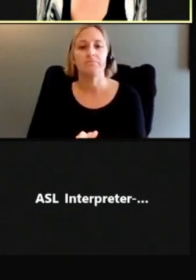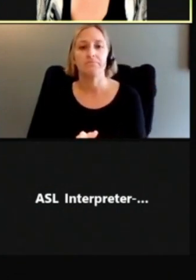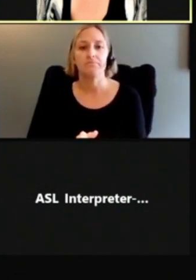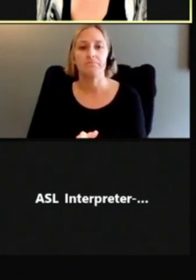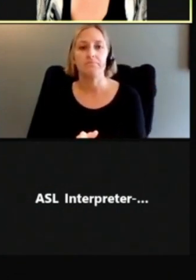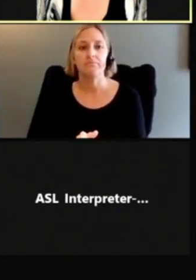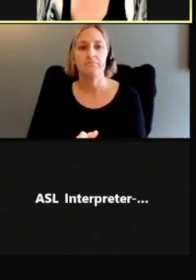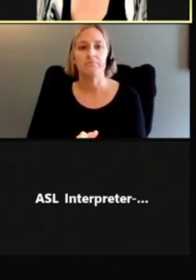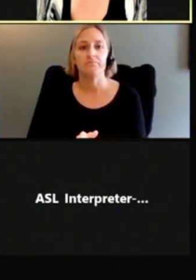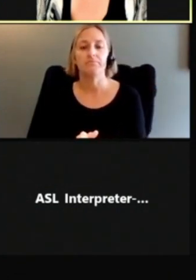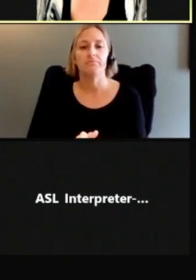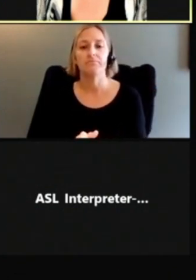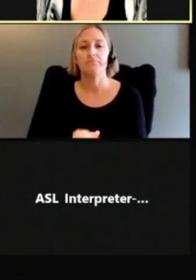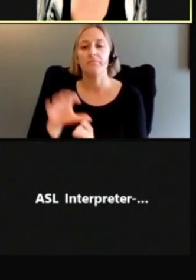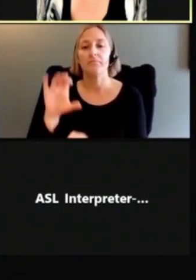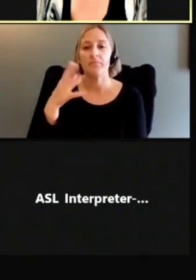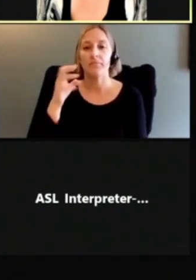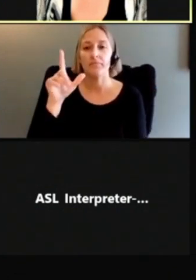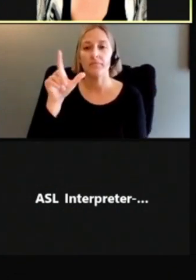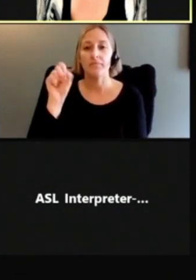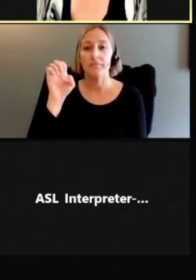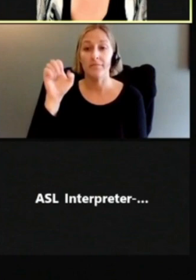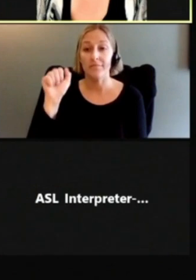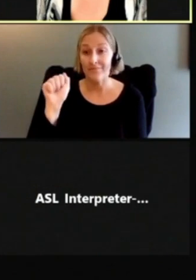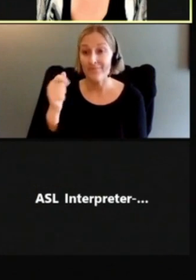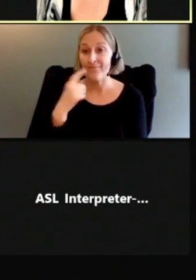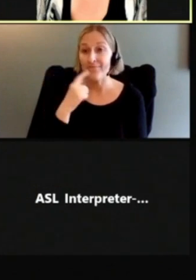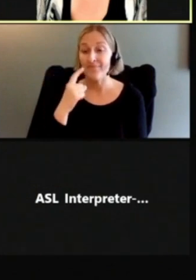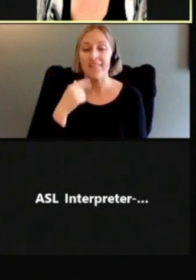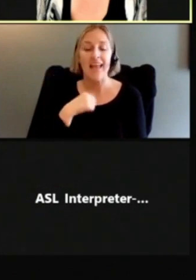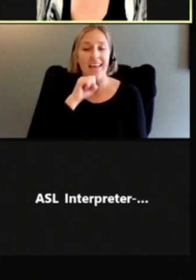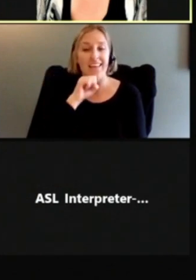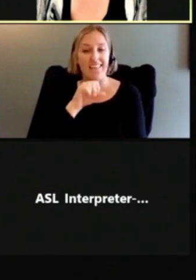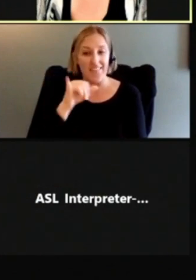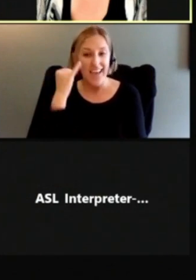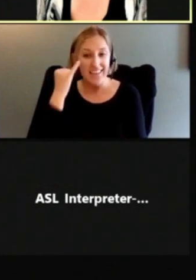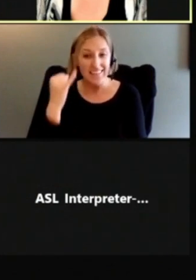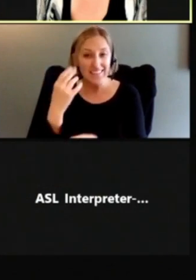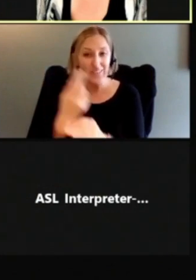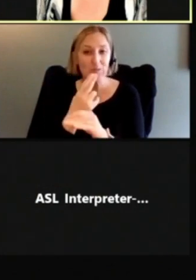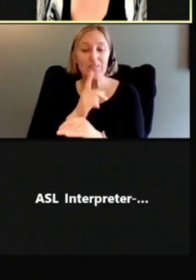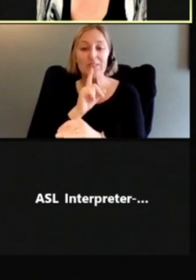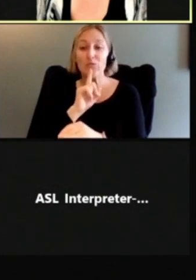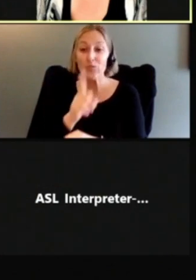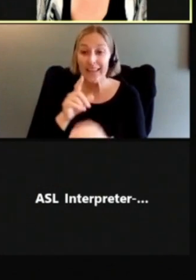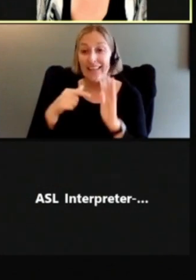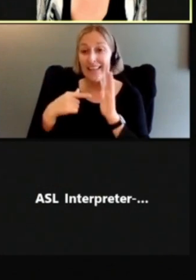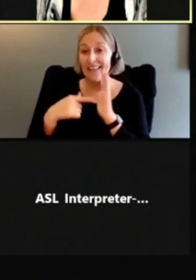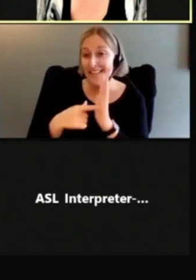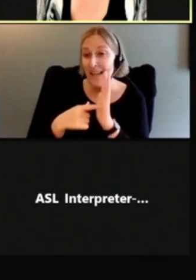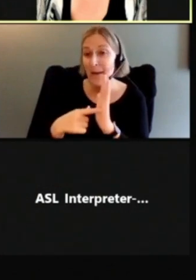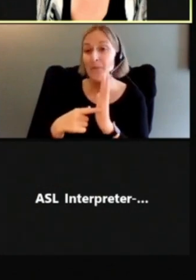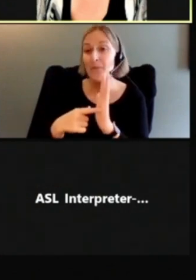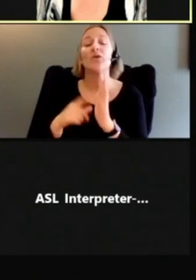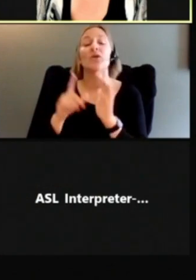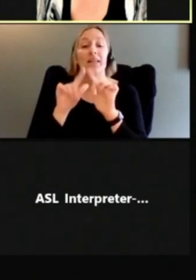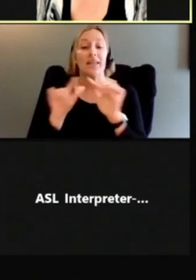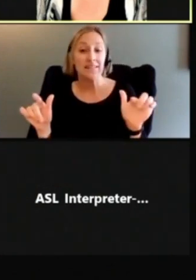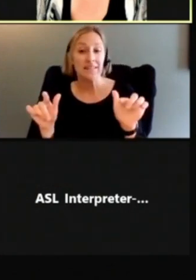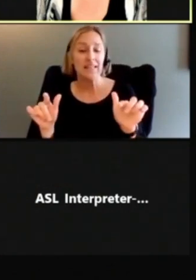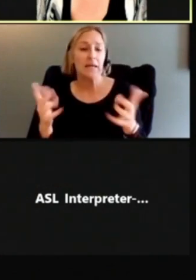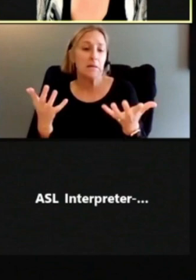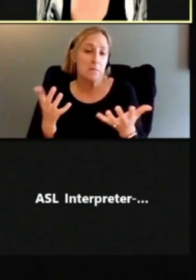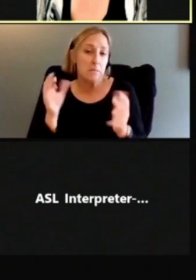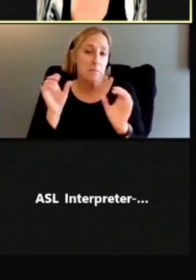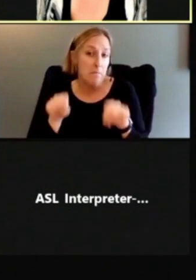Say, Chelsea asks, I love the idea of using real examples, relatable influencers, etc. Is this feasible